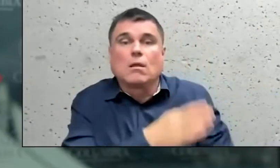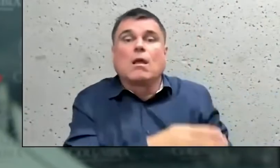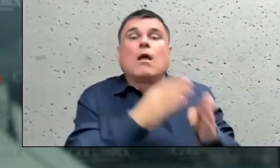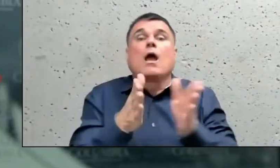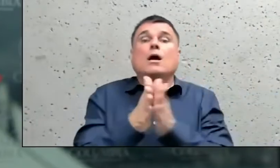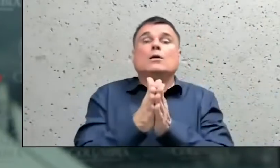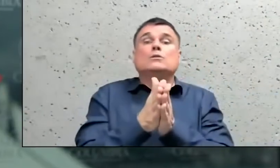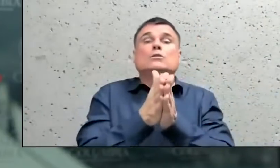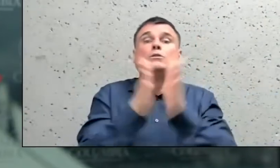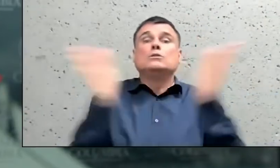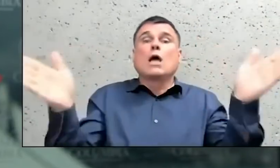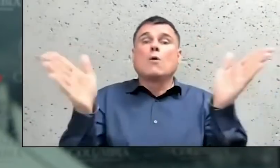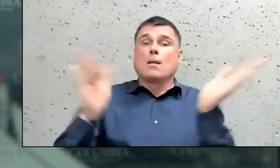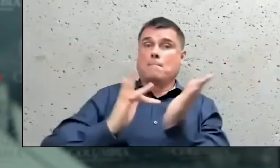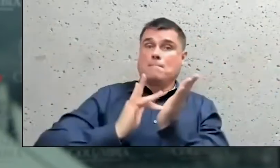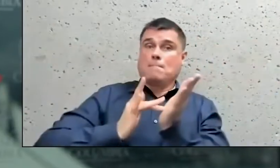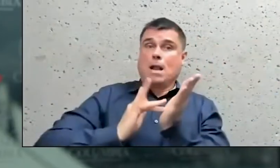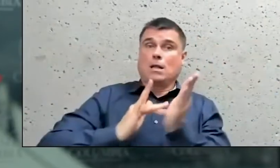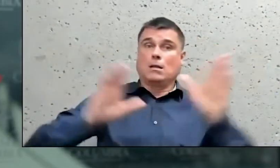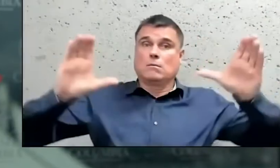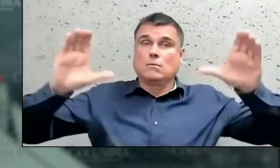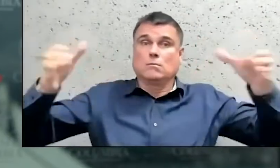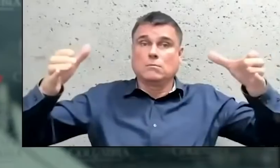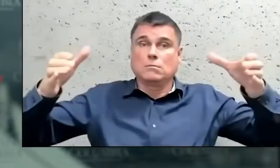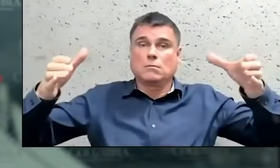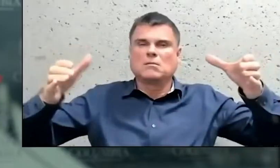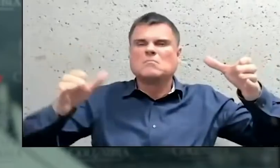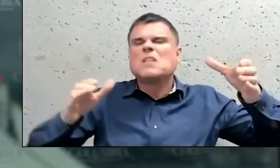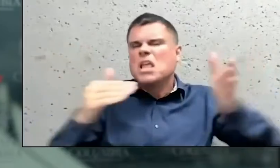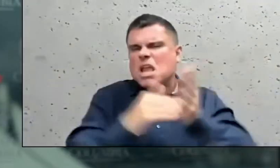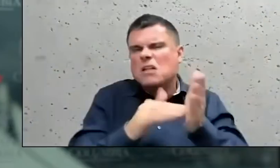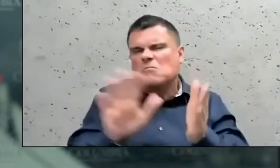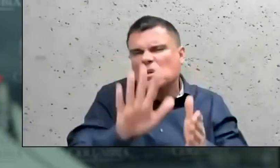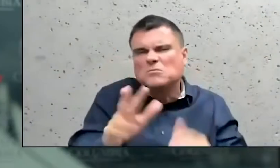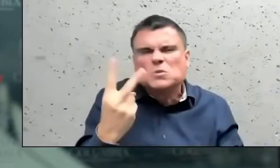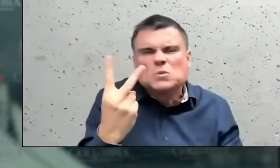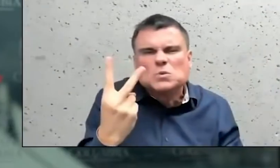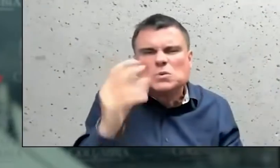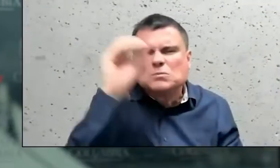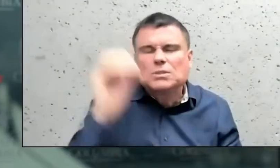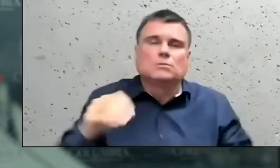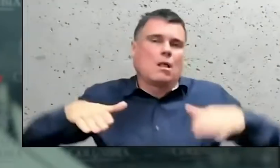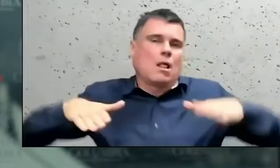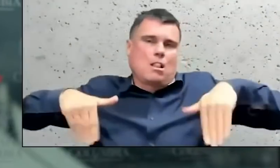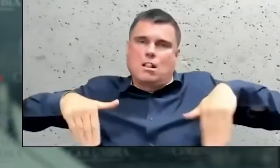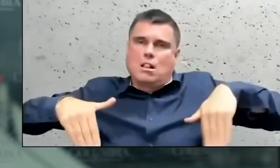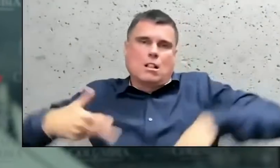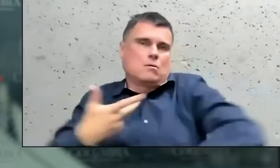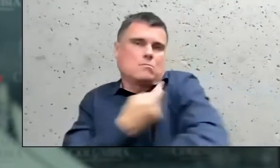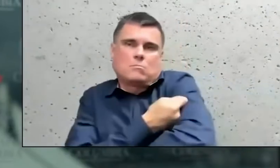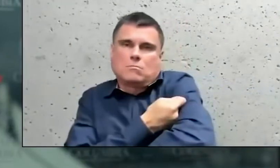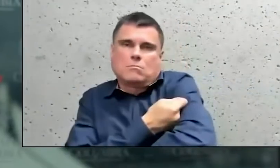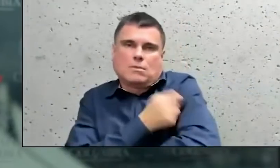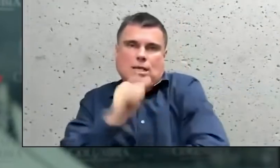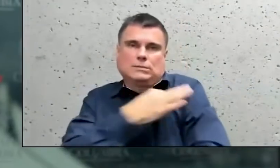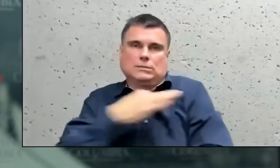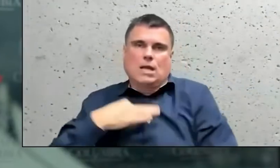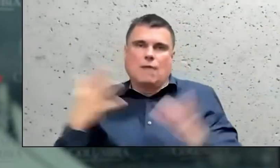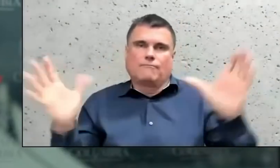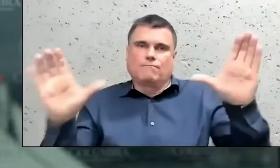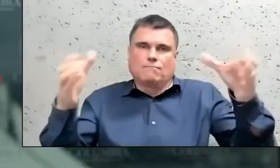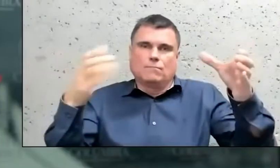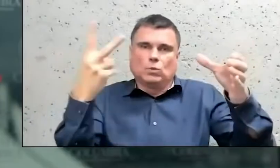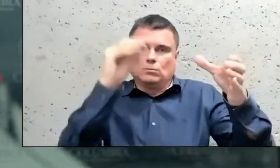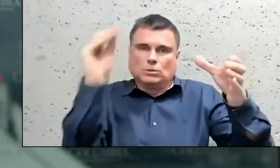category, 105 not vaccinated, that's 2%. Healthcare assistants, that includes those in the communities who have a slightly higher rate